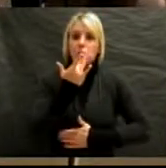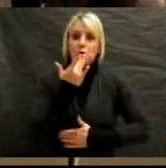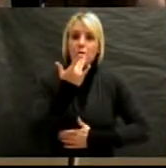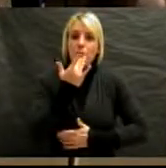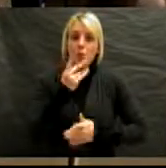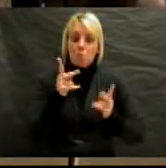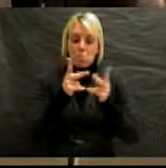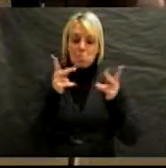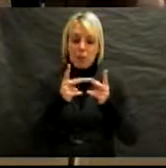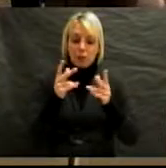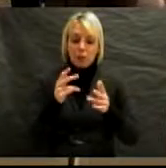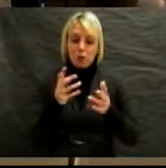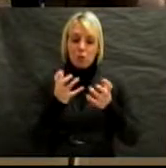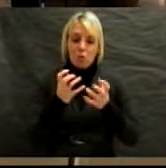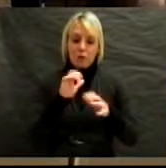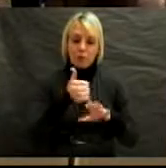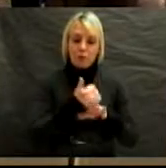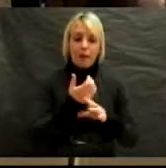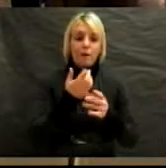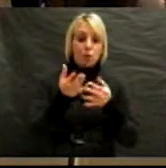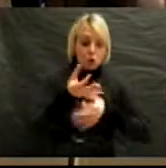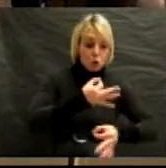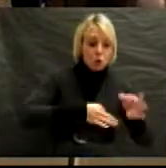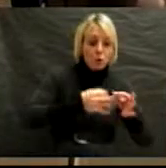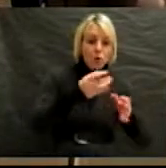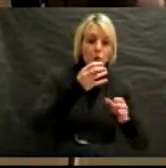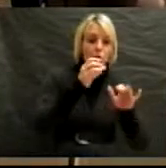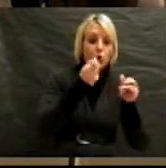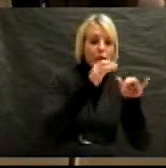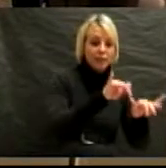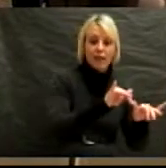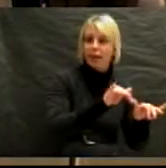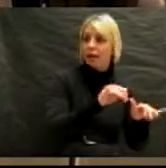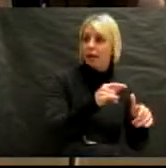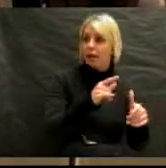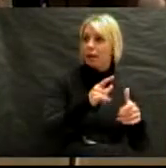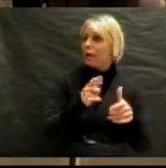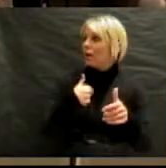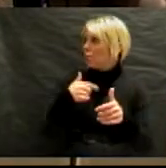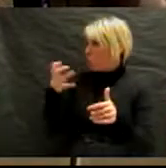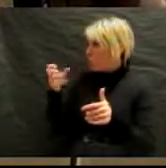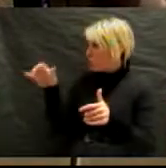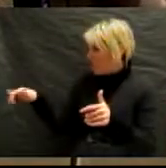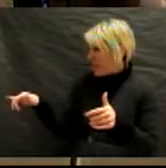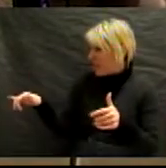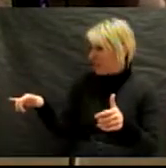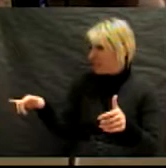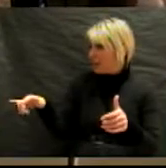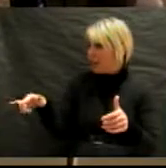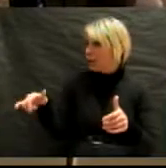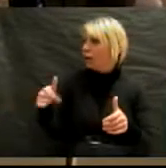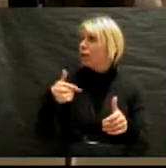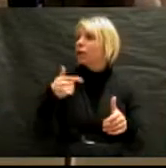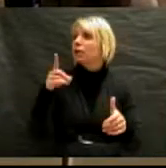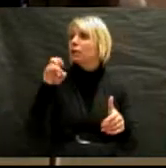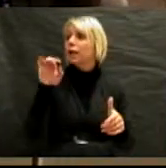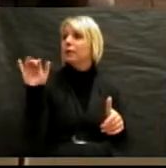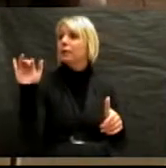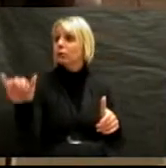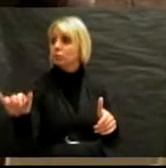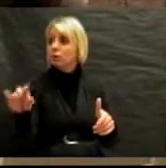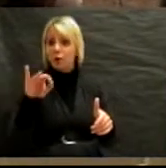where I am, please. Okay, So would I. I would also. As would I. all right, I'm not hearing any discussion